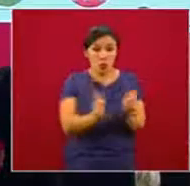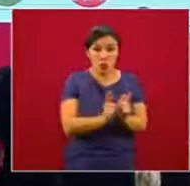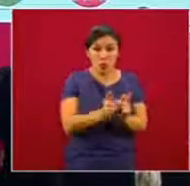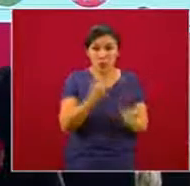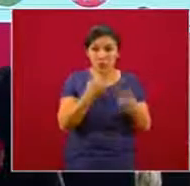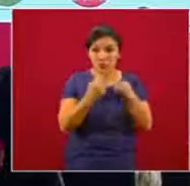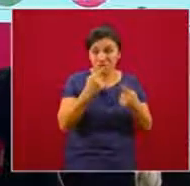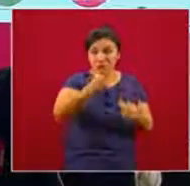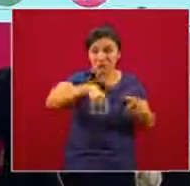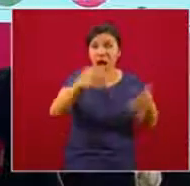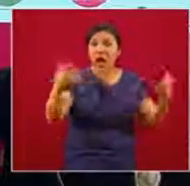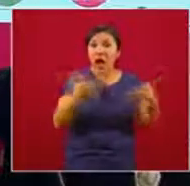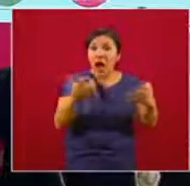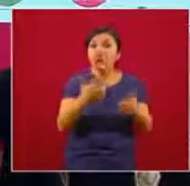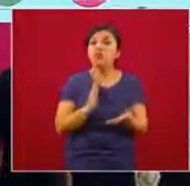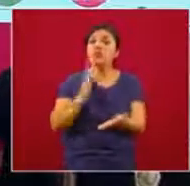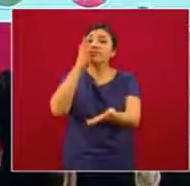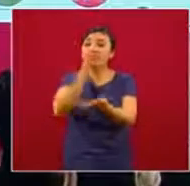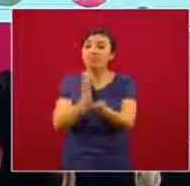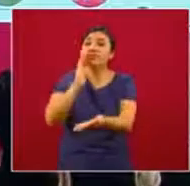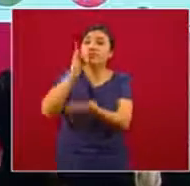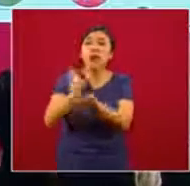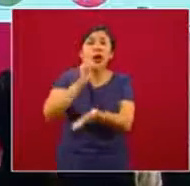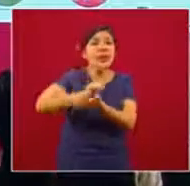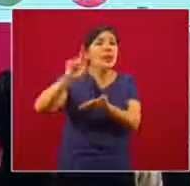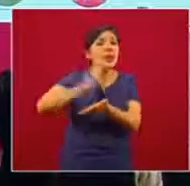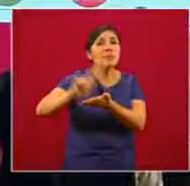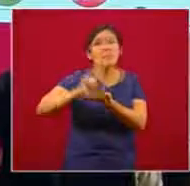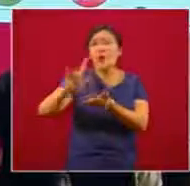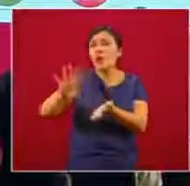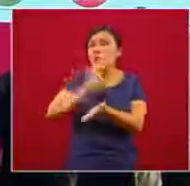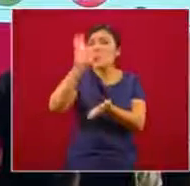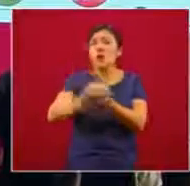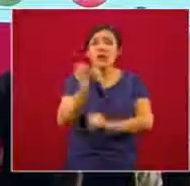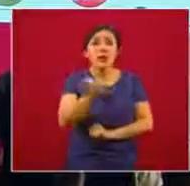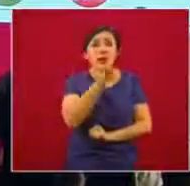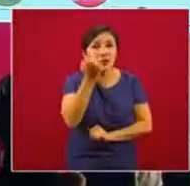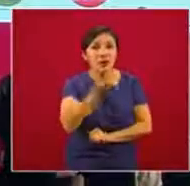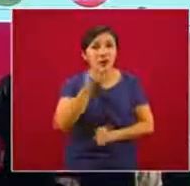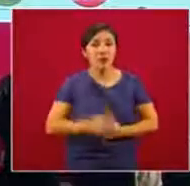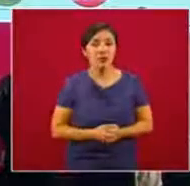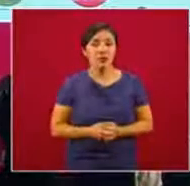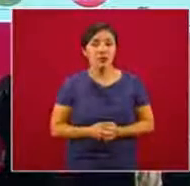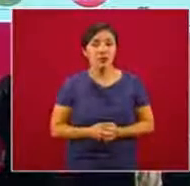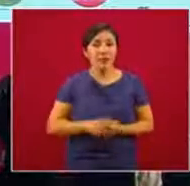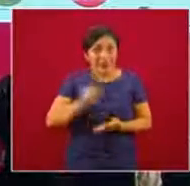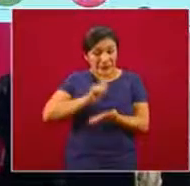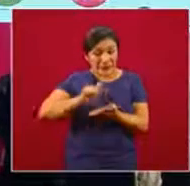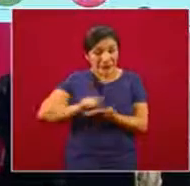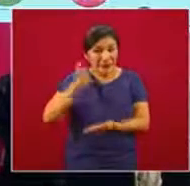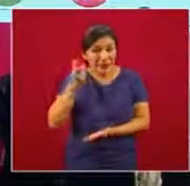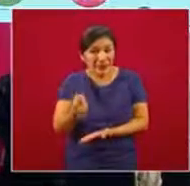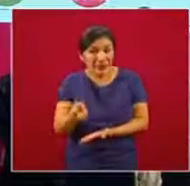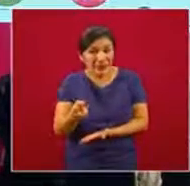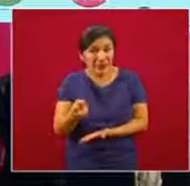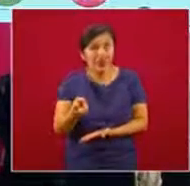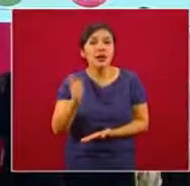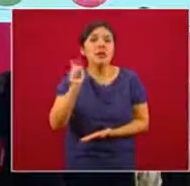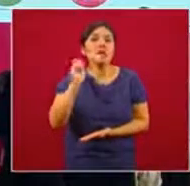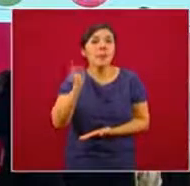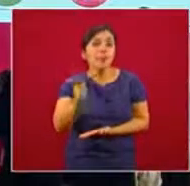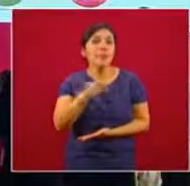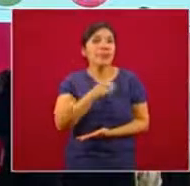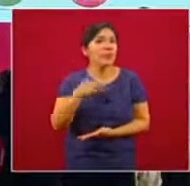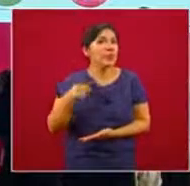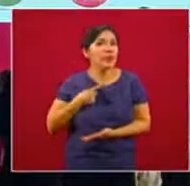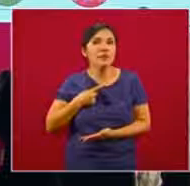before that. This committee is going to organize campaigns to the schools